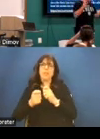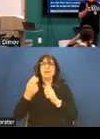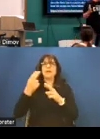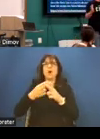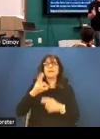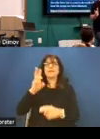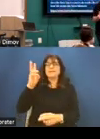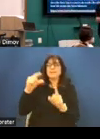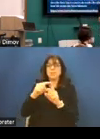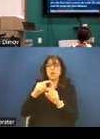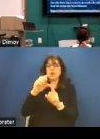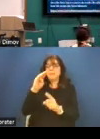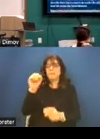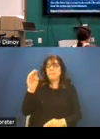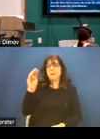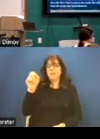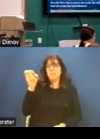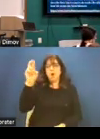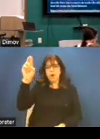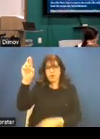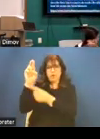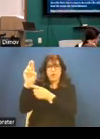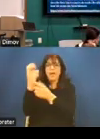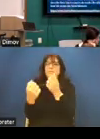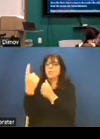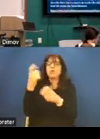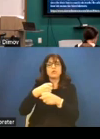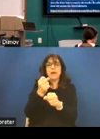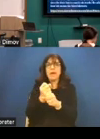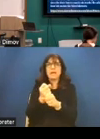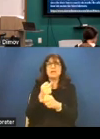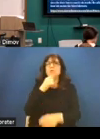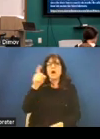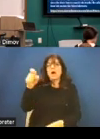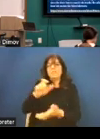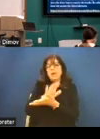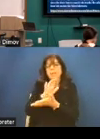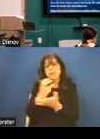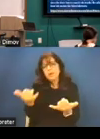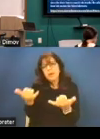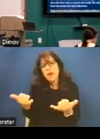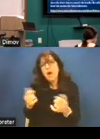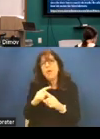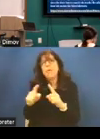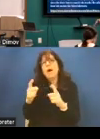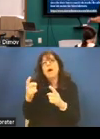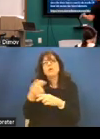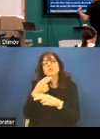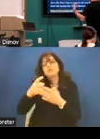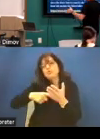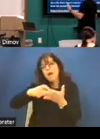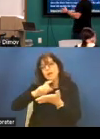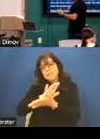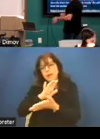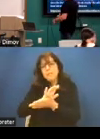memoir. So we're going to create one of those today. So everybody, you don't have to have the paper right now. You can kind of use a piece of scratch paper. We're